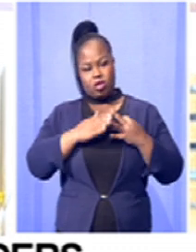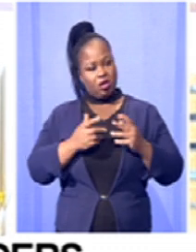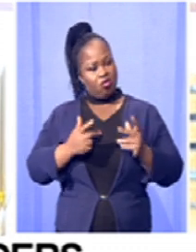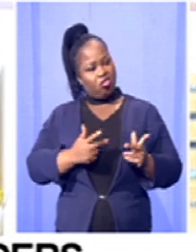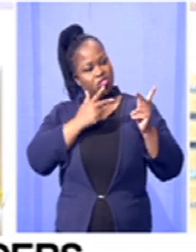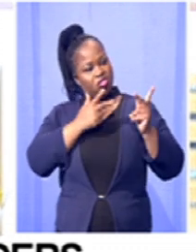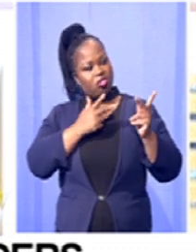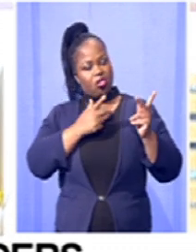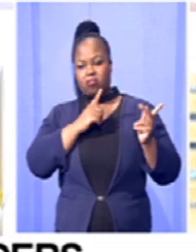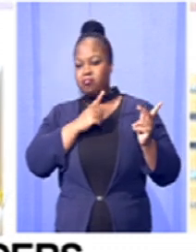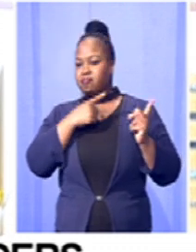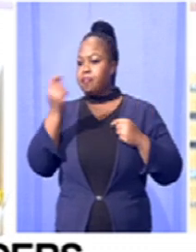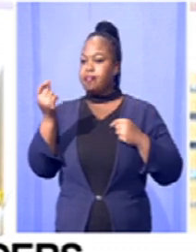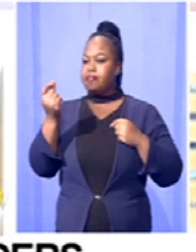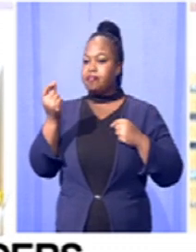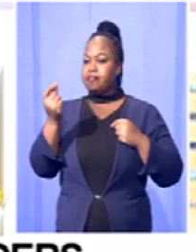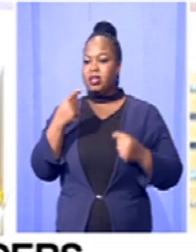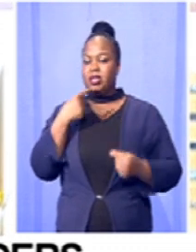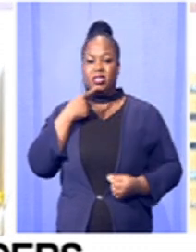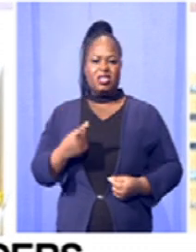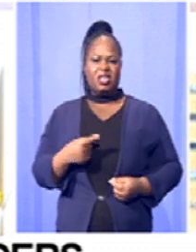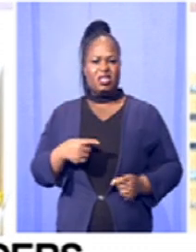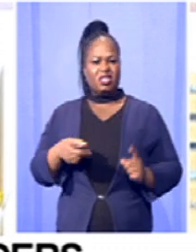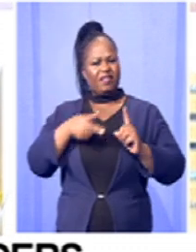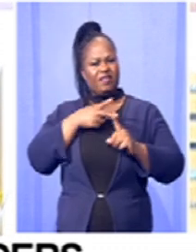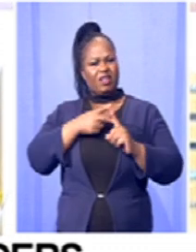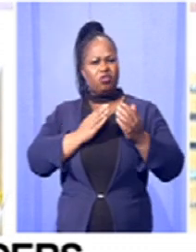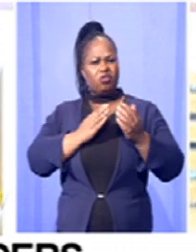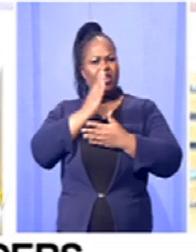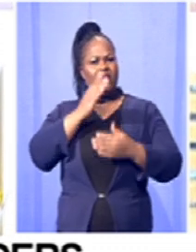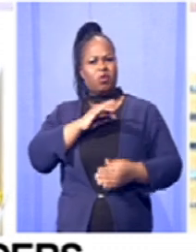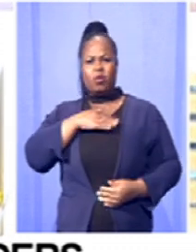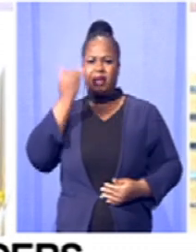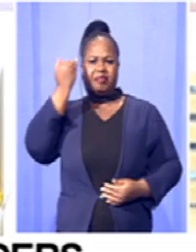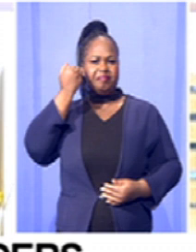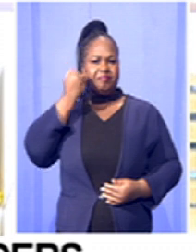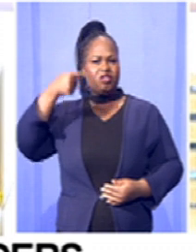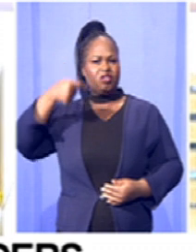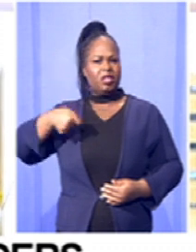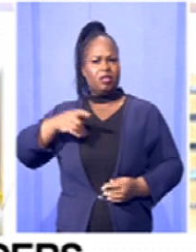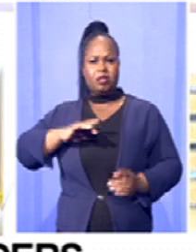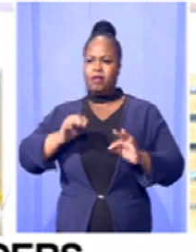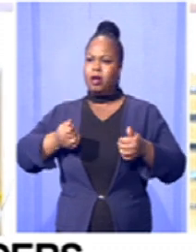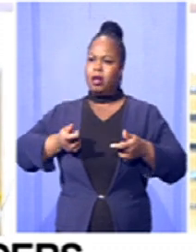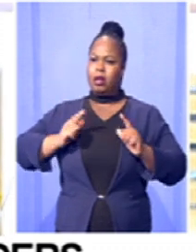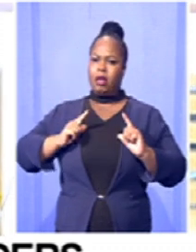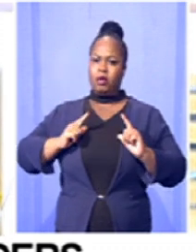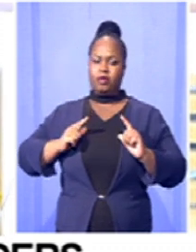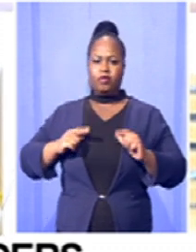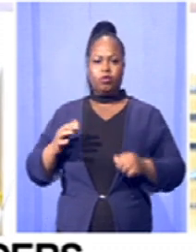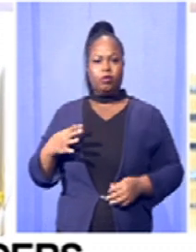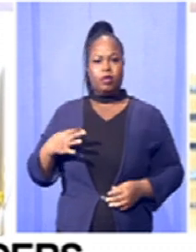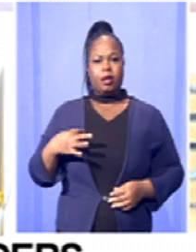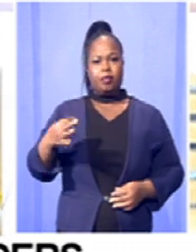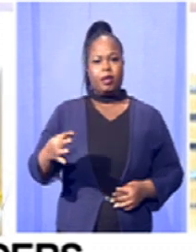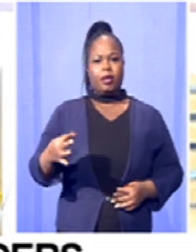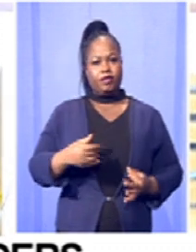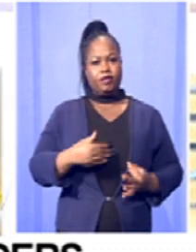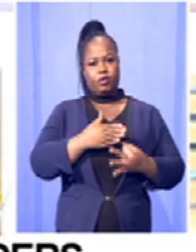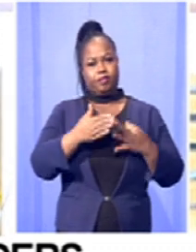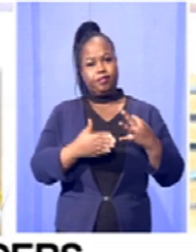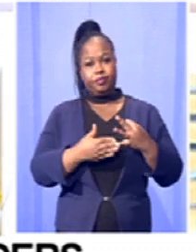that their rights are being violated because the judge did not allow for the application for them